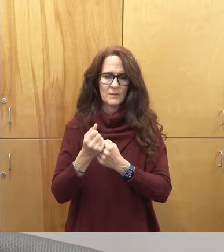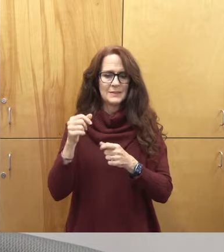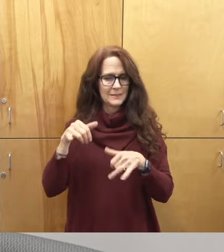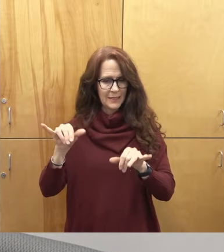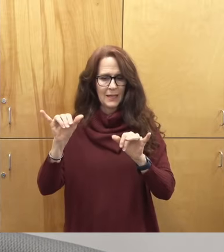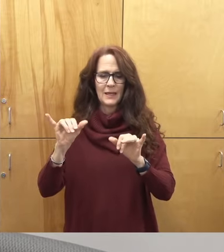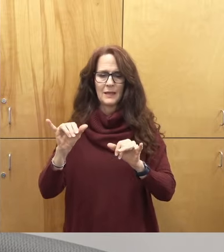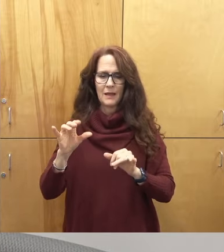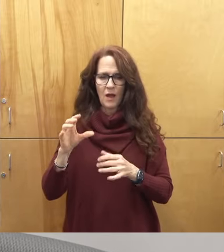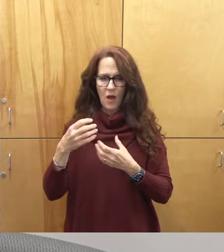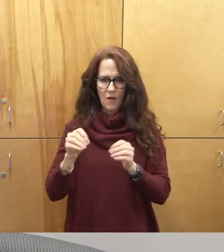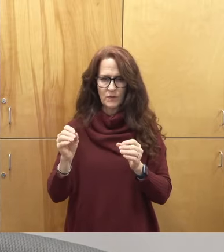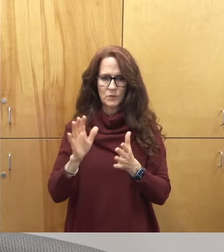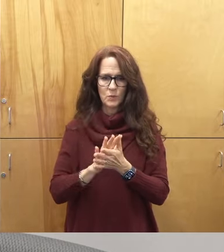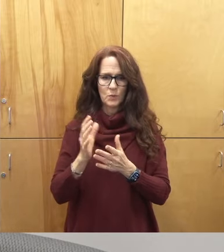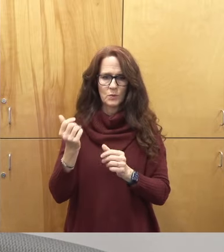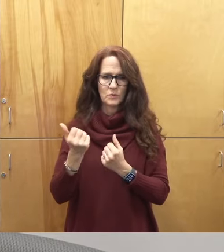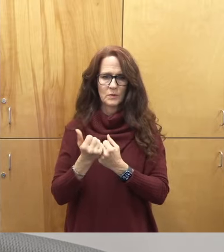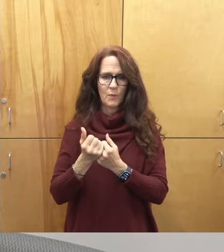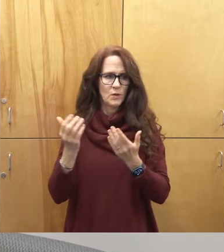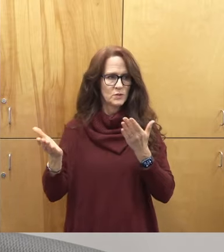Services.